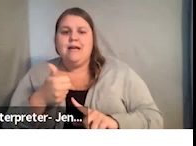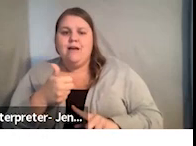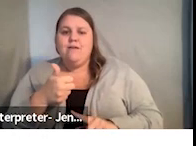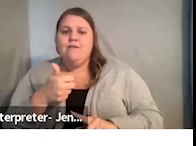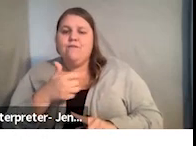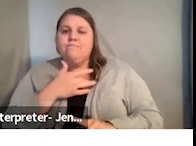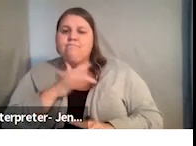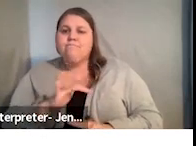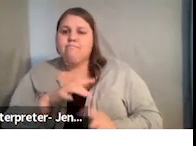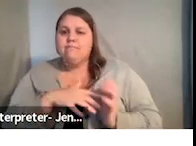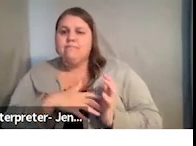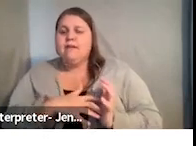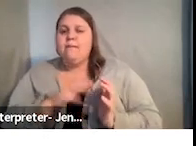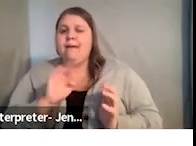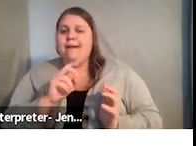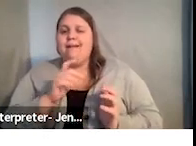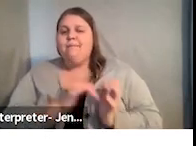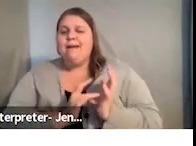take?